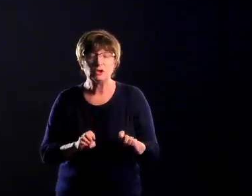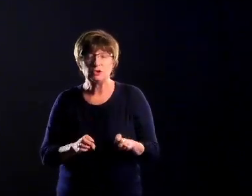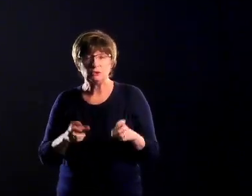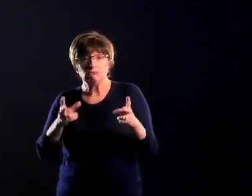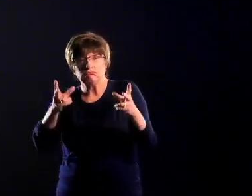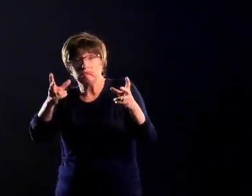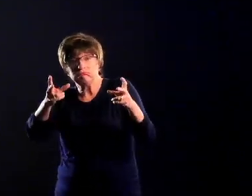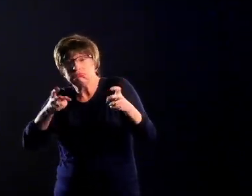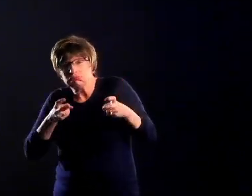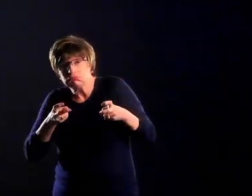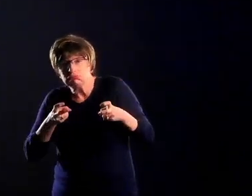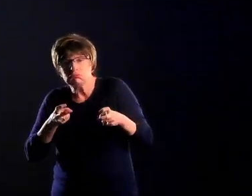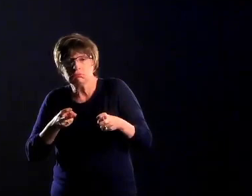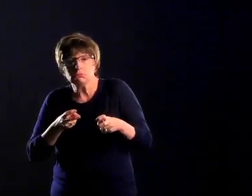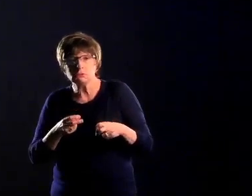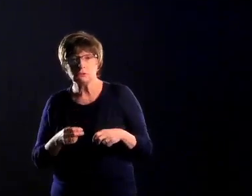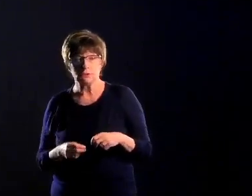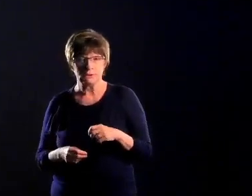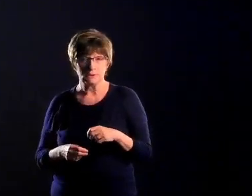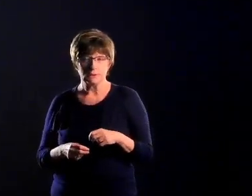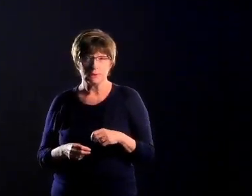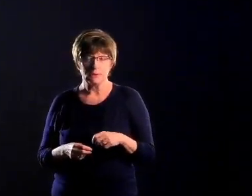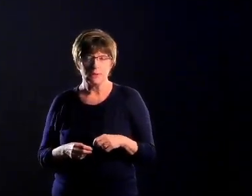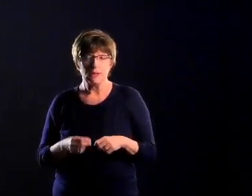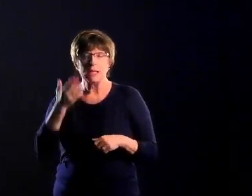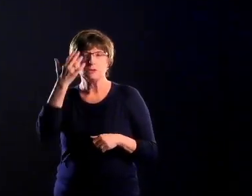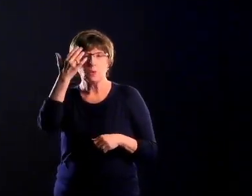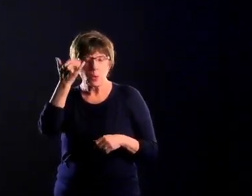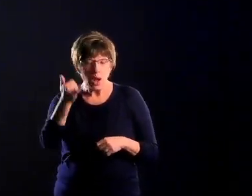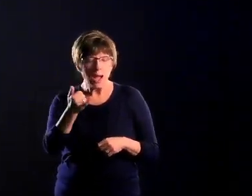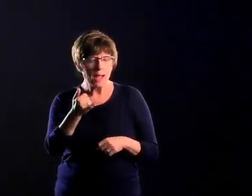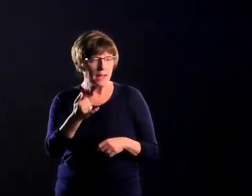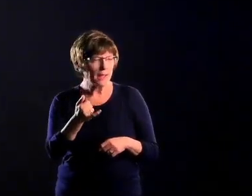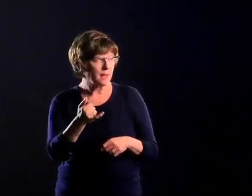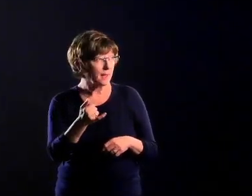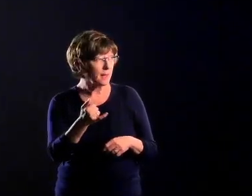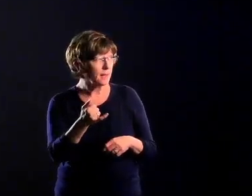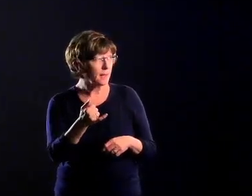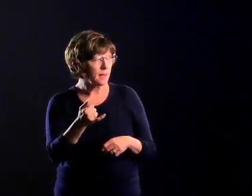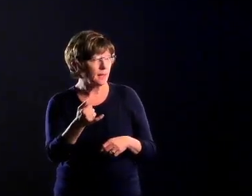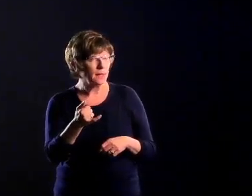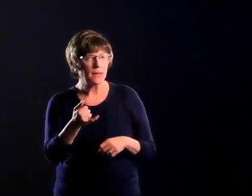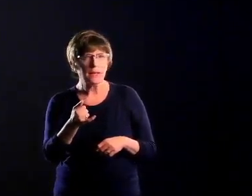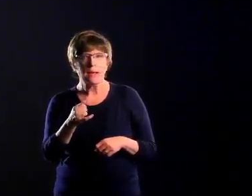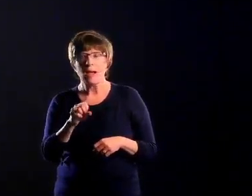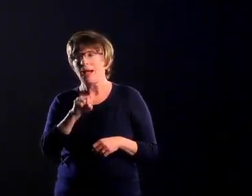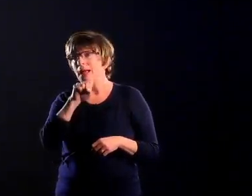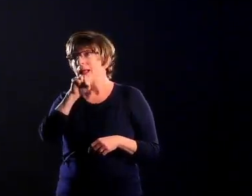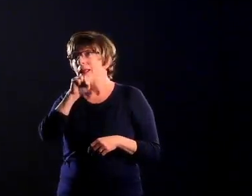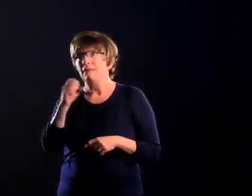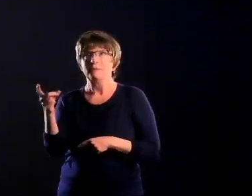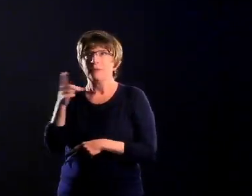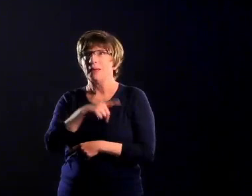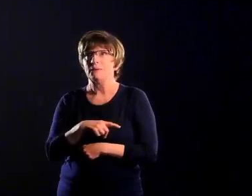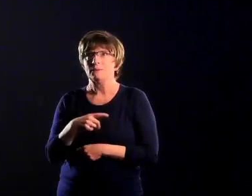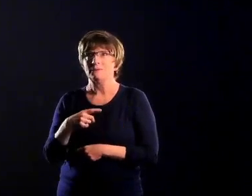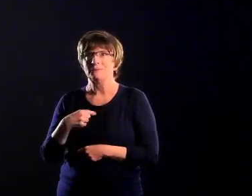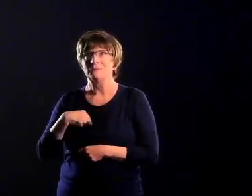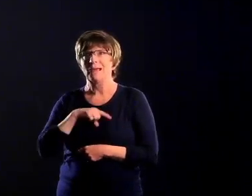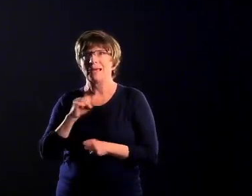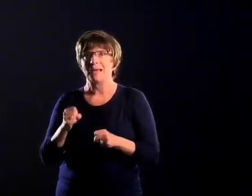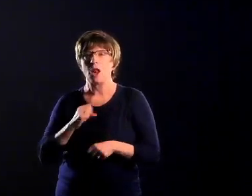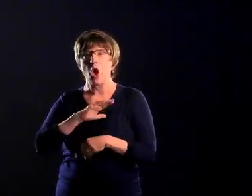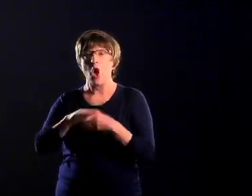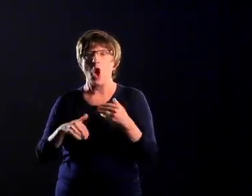in. So that's why I love the day when we can all come back in again